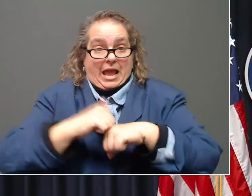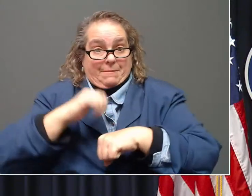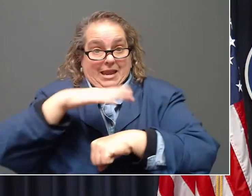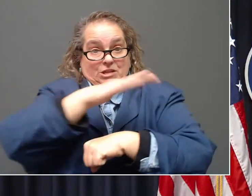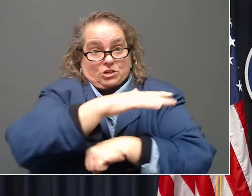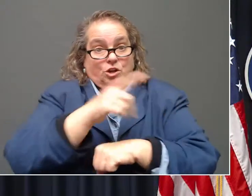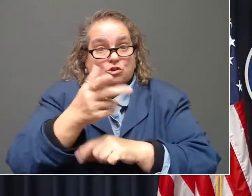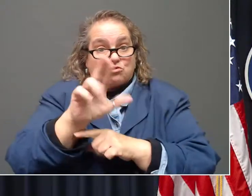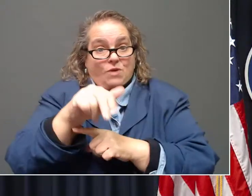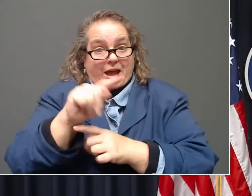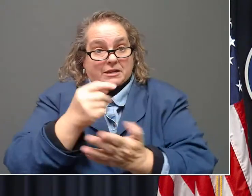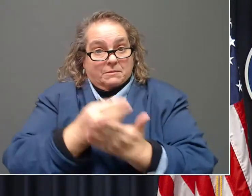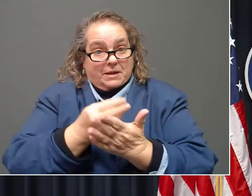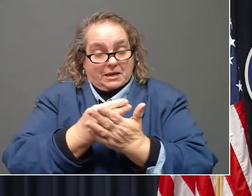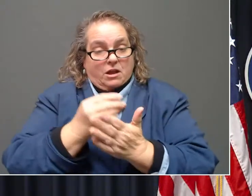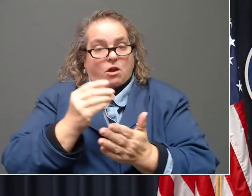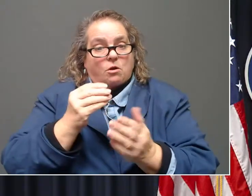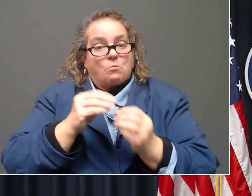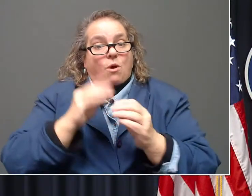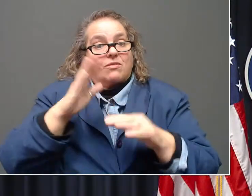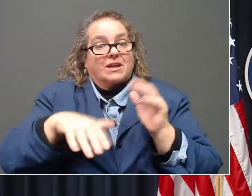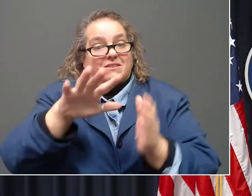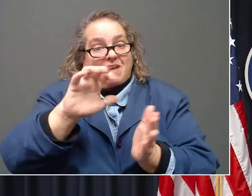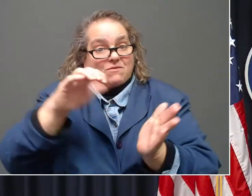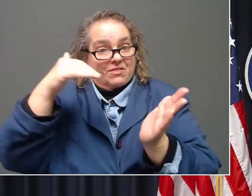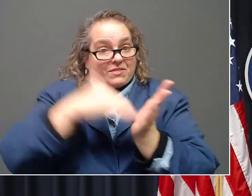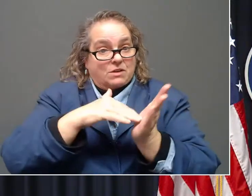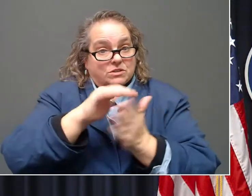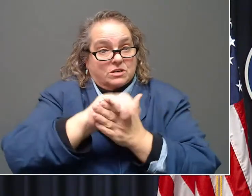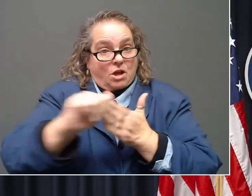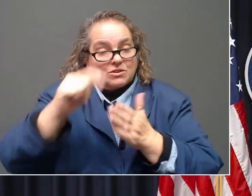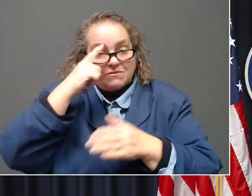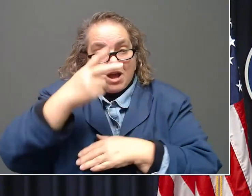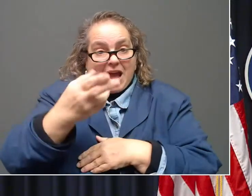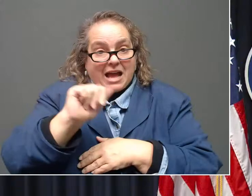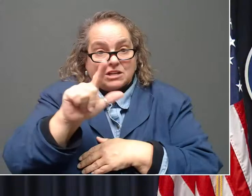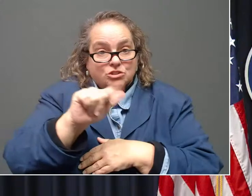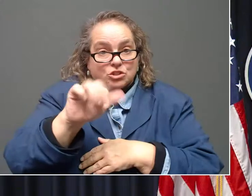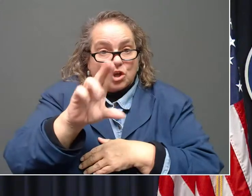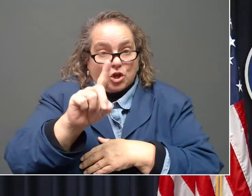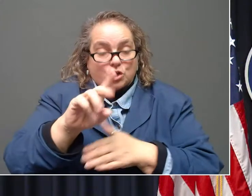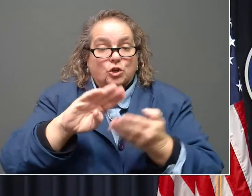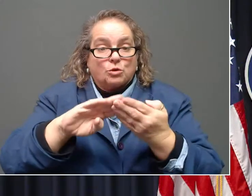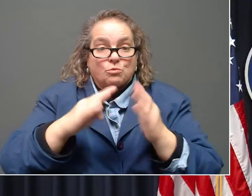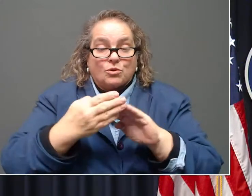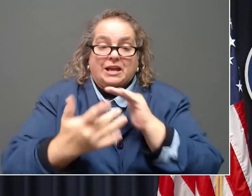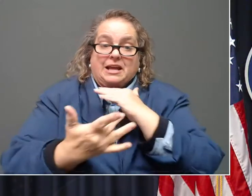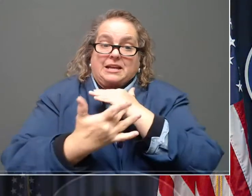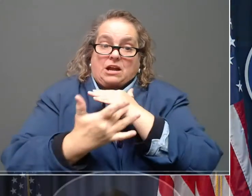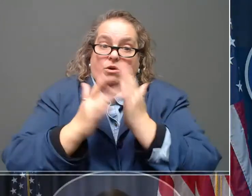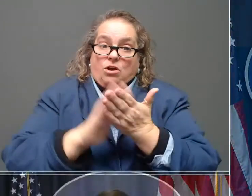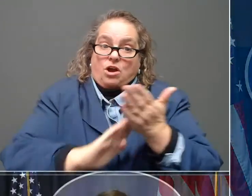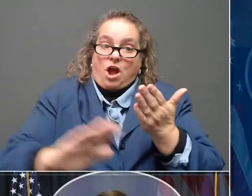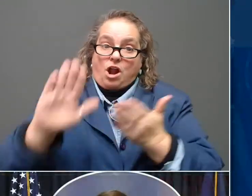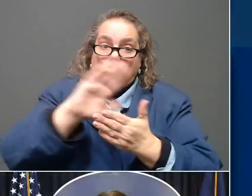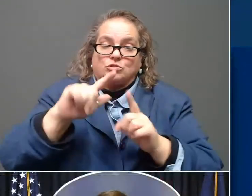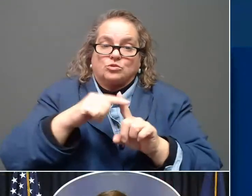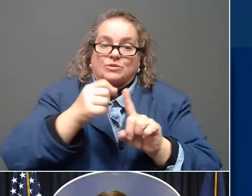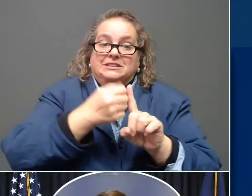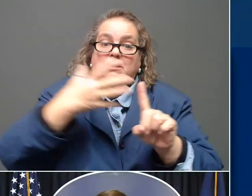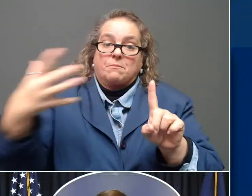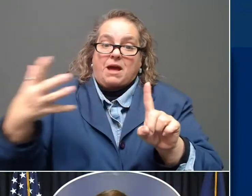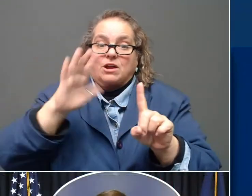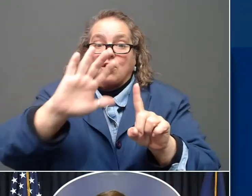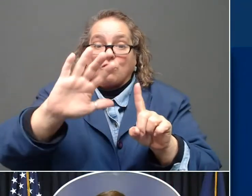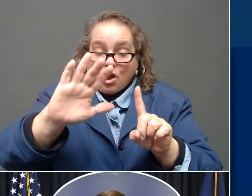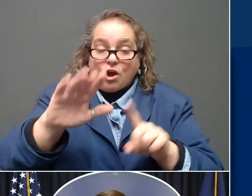than $500,000 for Hazard Community and Technical College to expand their commercial driver's licensing program. These